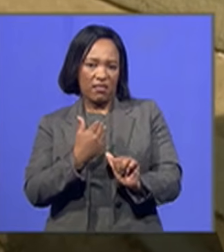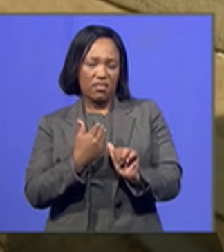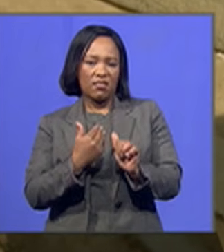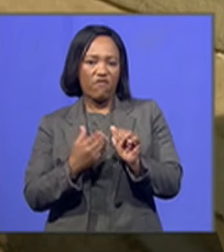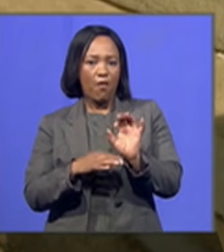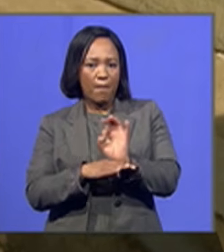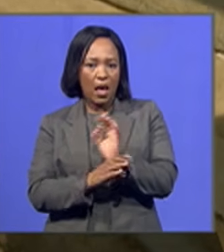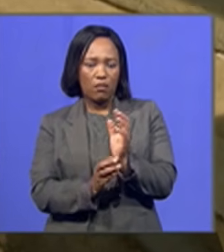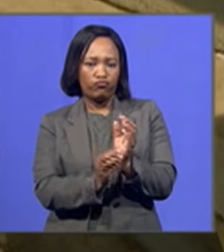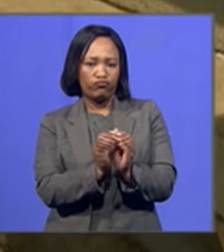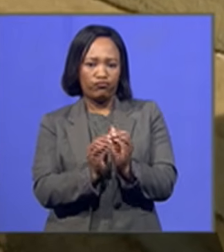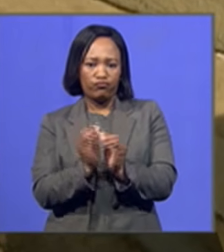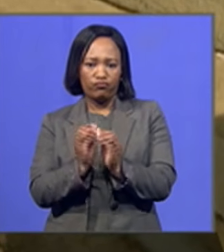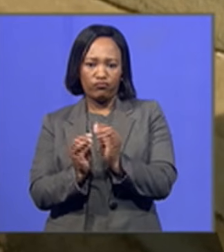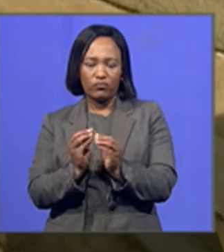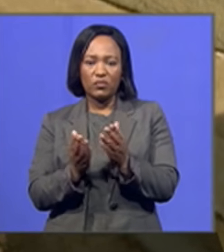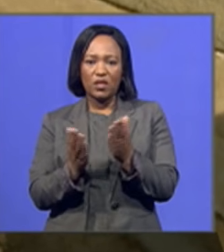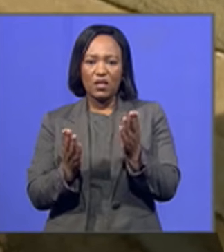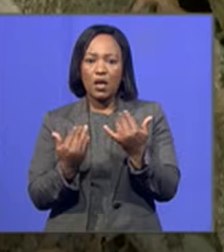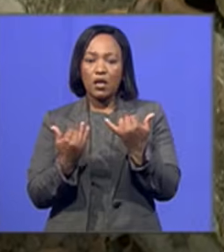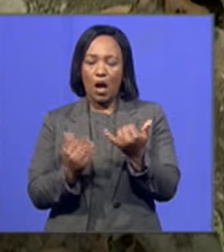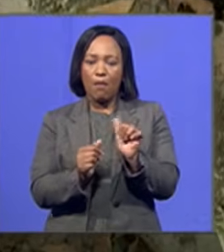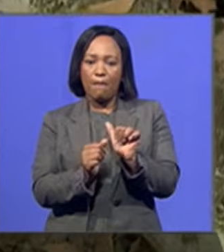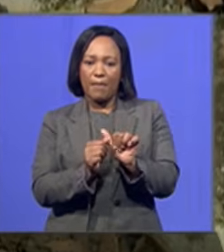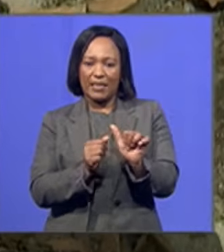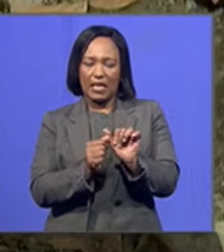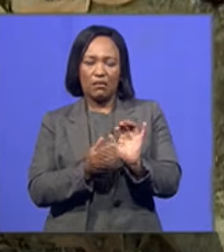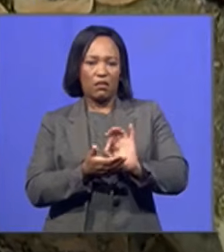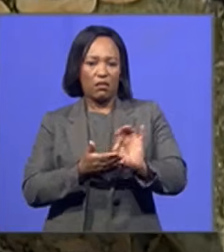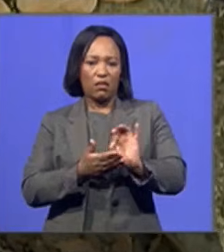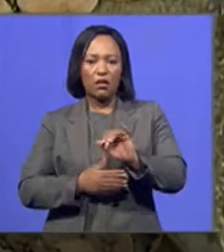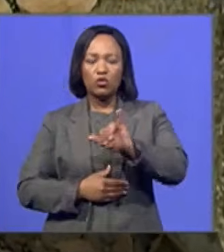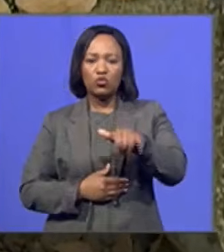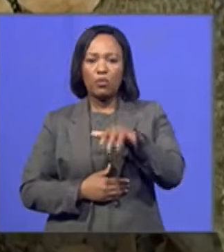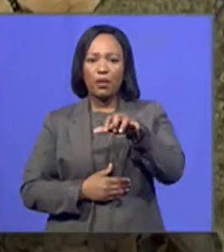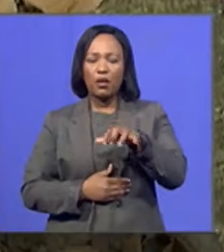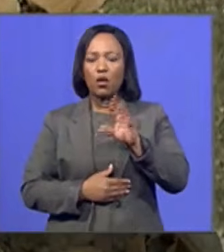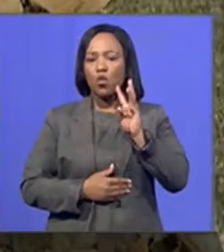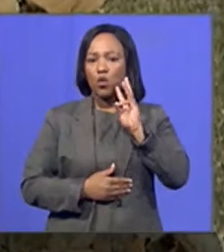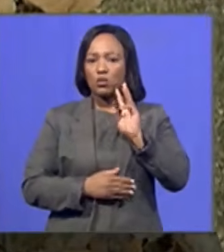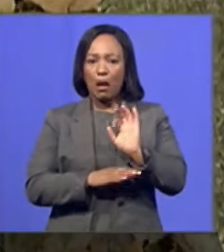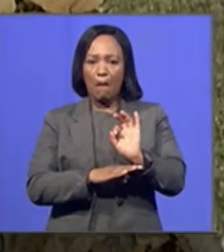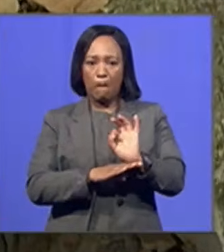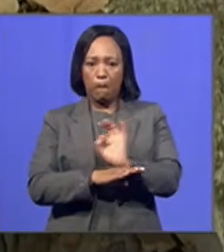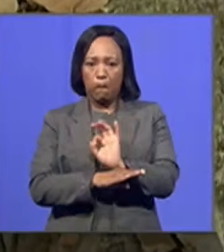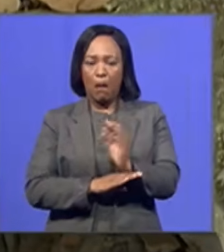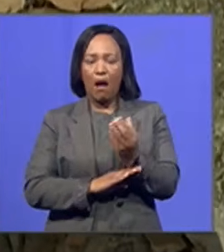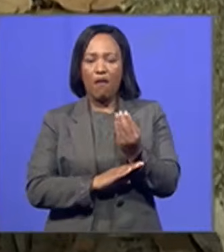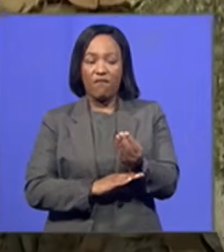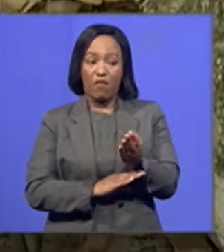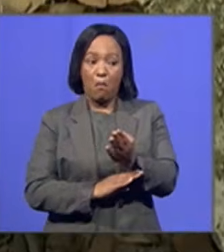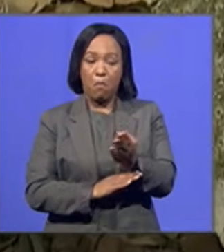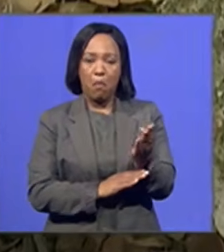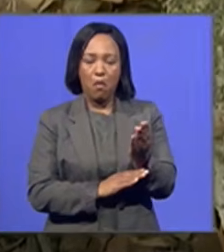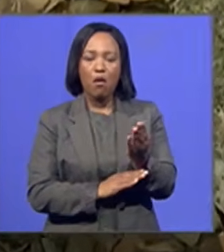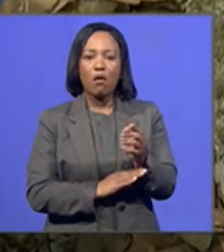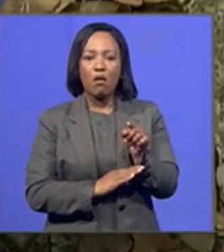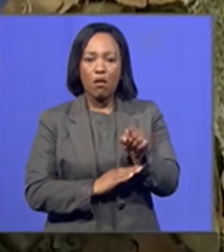Seelo sa tlamelo ya metsi kwa madutelong se a tokafala, mme Joburg Water ya re go maano a tsereganyo a ikaeletsweng